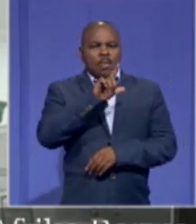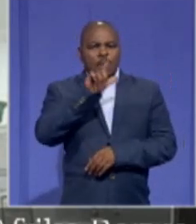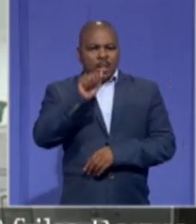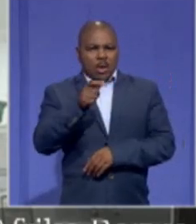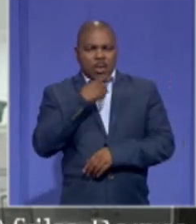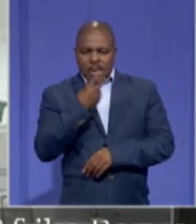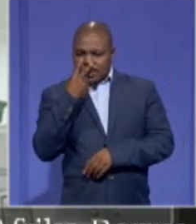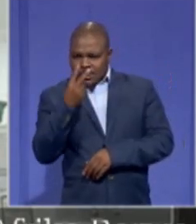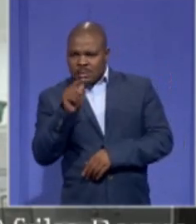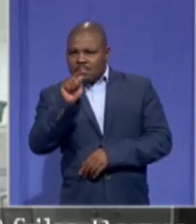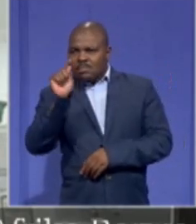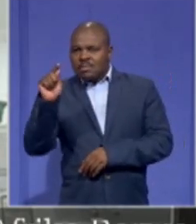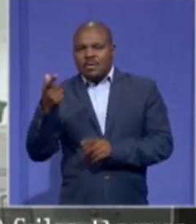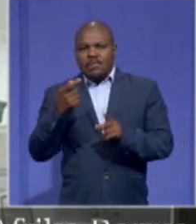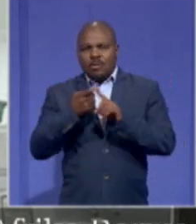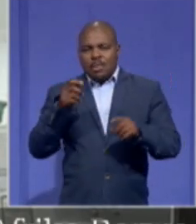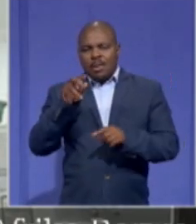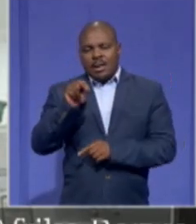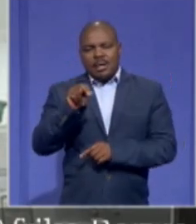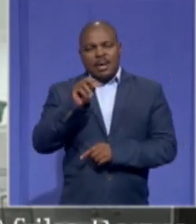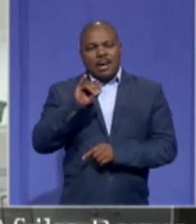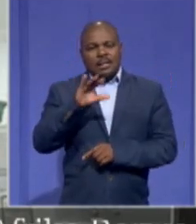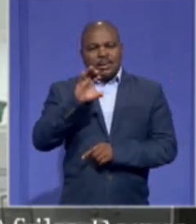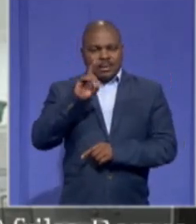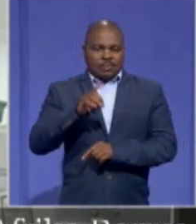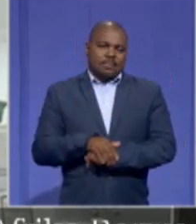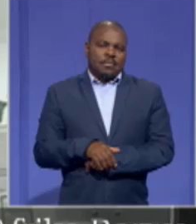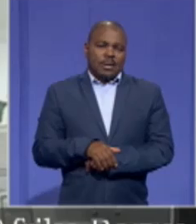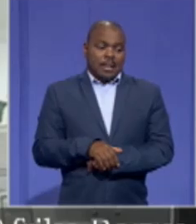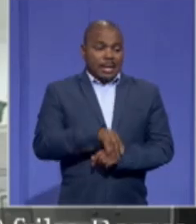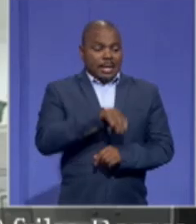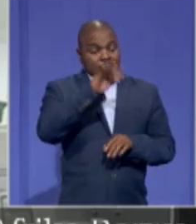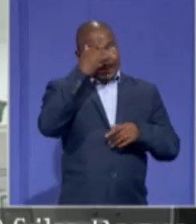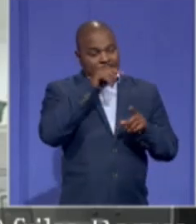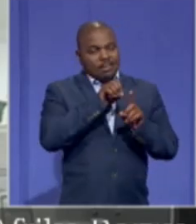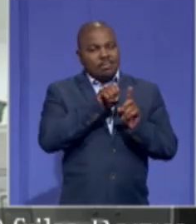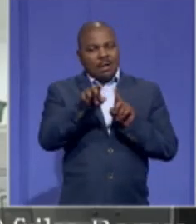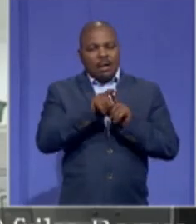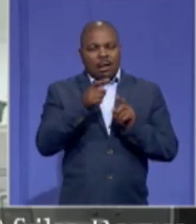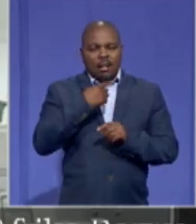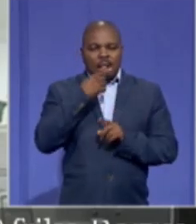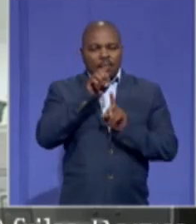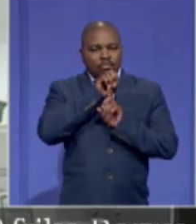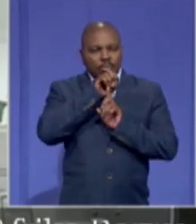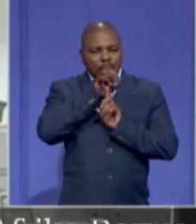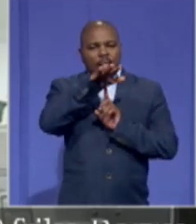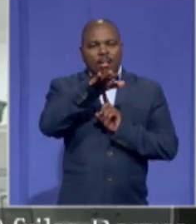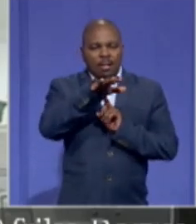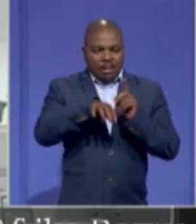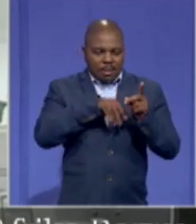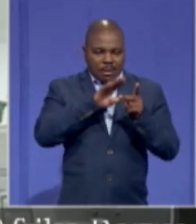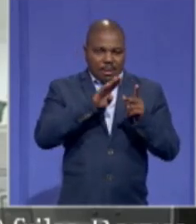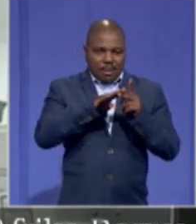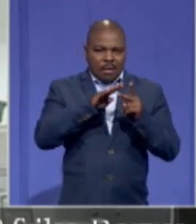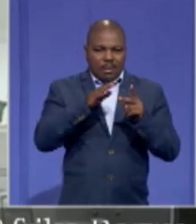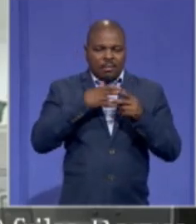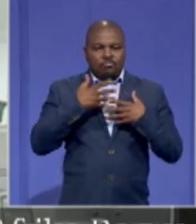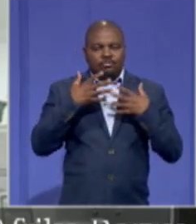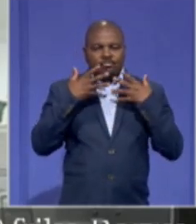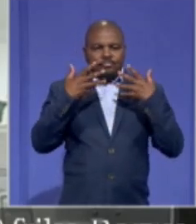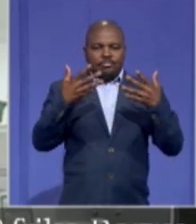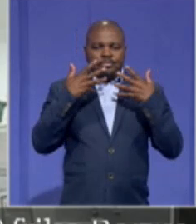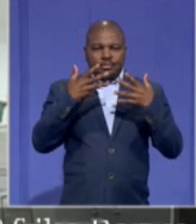rash surveillance at the NICD. Now, rubella is transmitted through droplet transmission, through respiratory